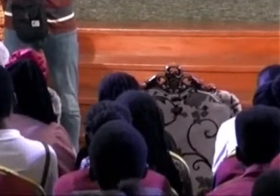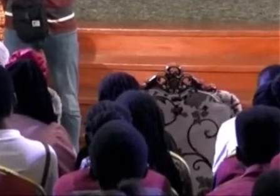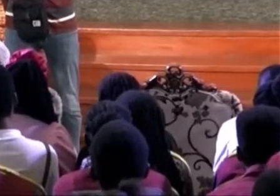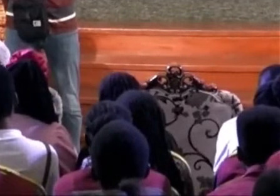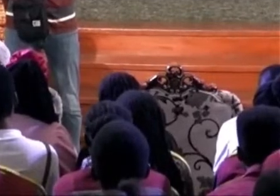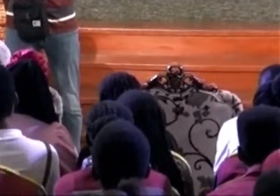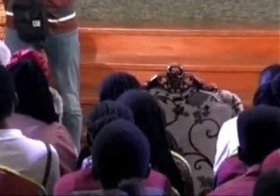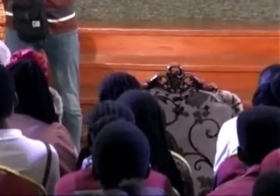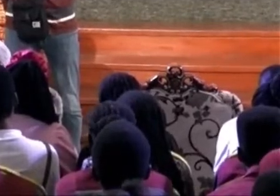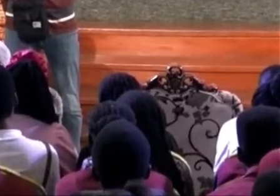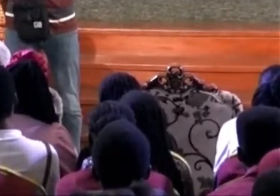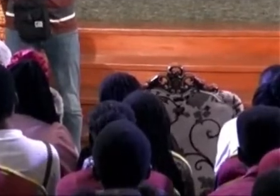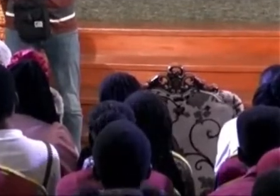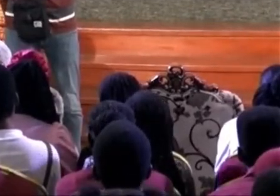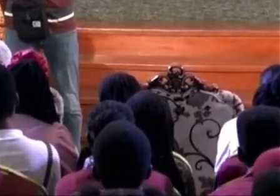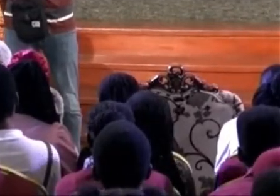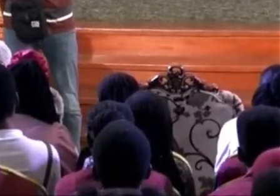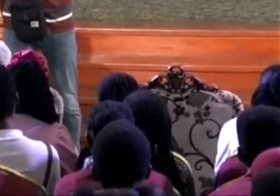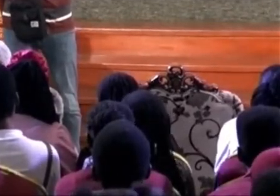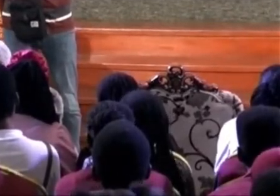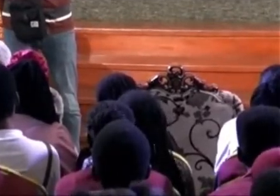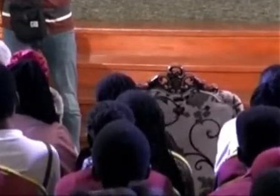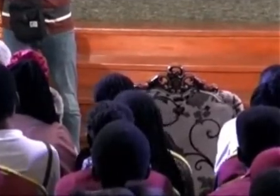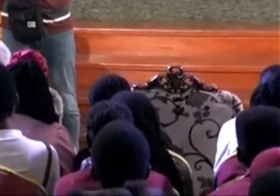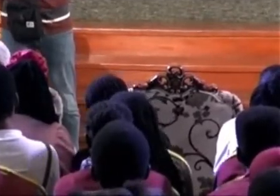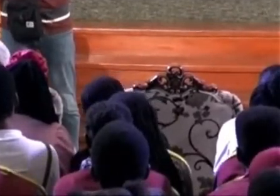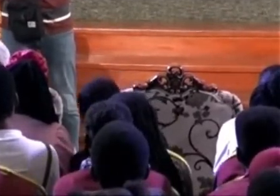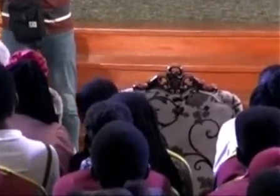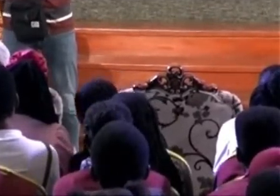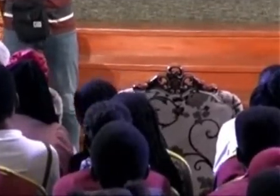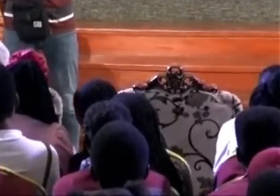And the winner is